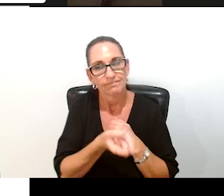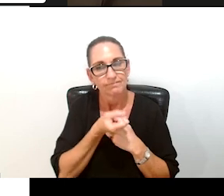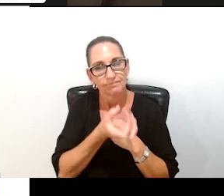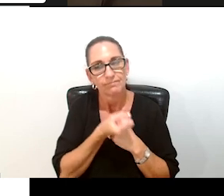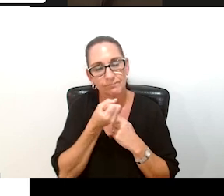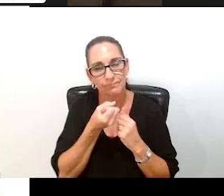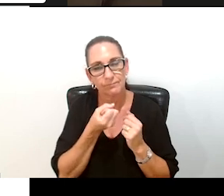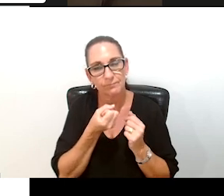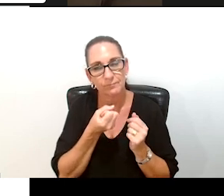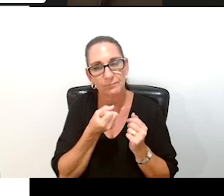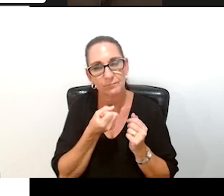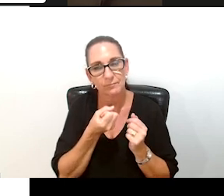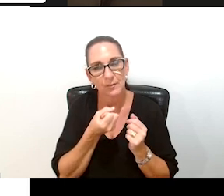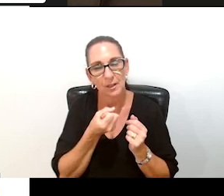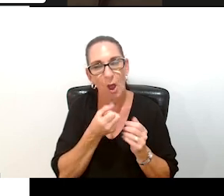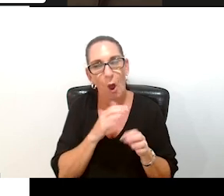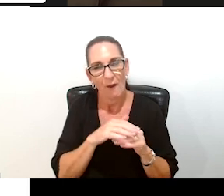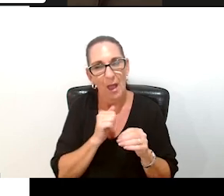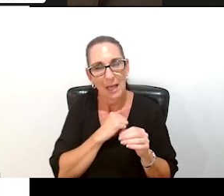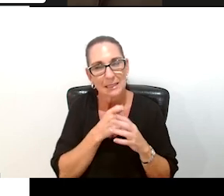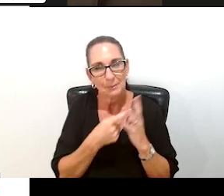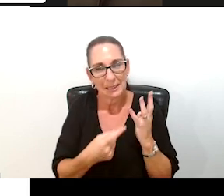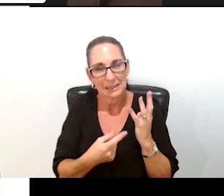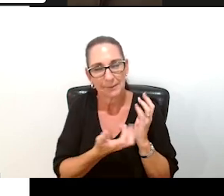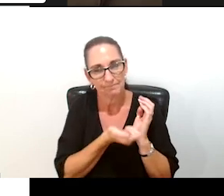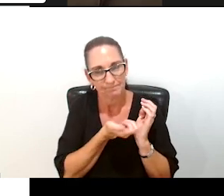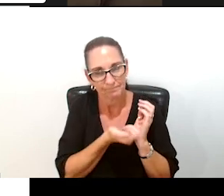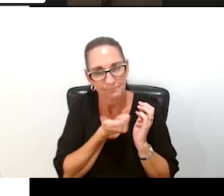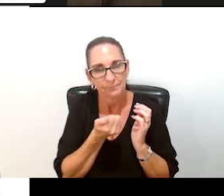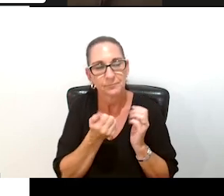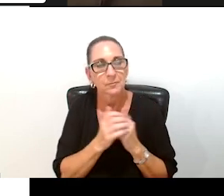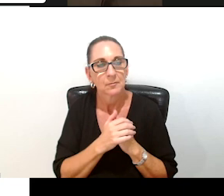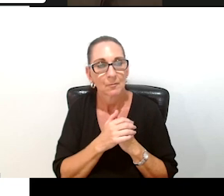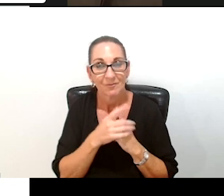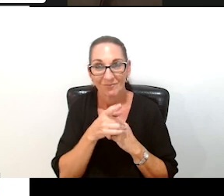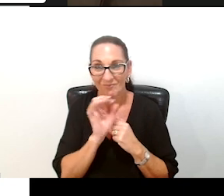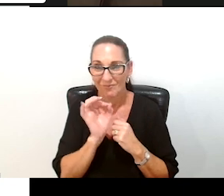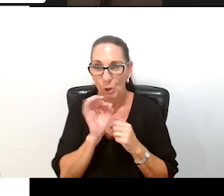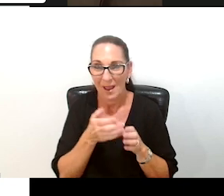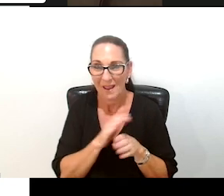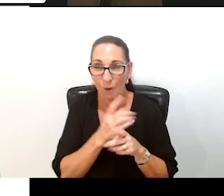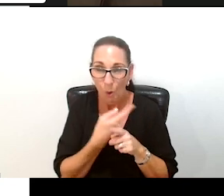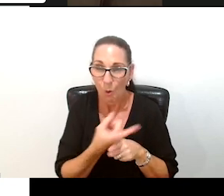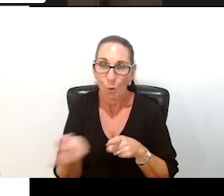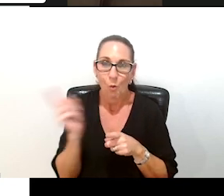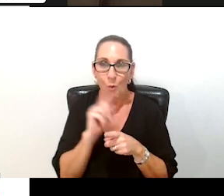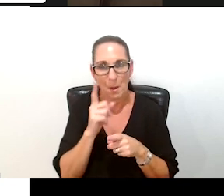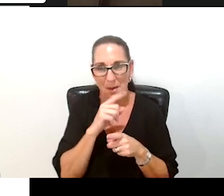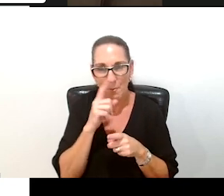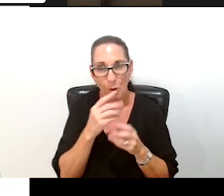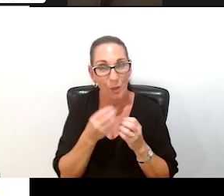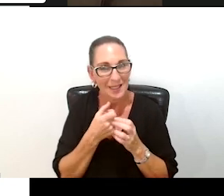support payments related to disability. And while they don't cover all people with disability, they are better than